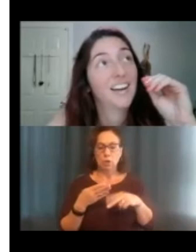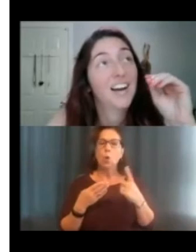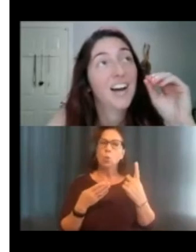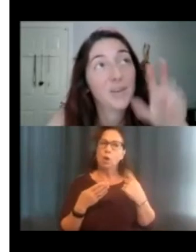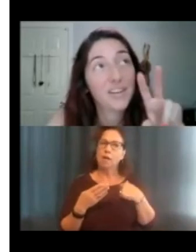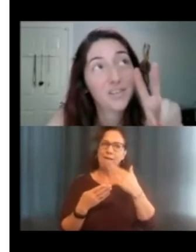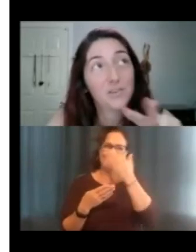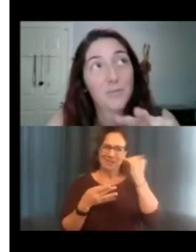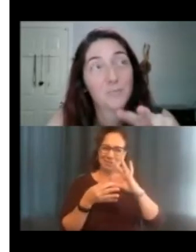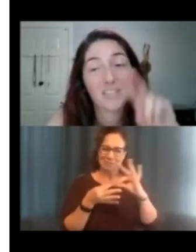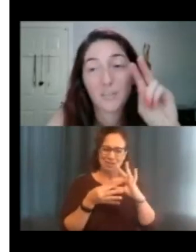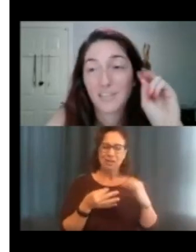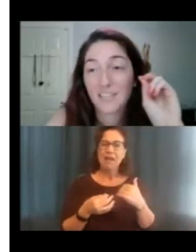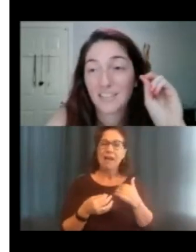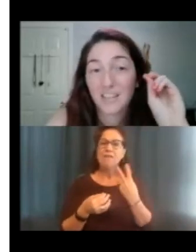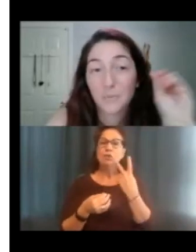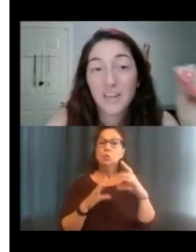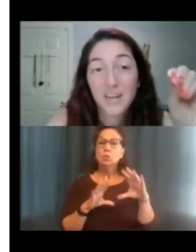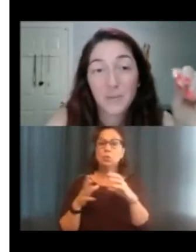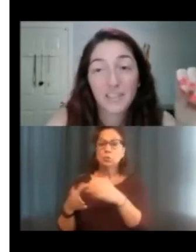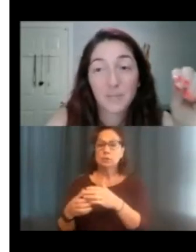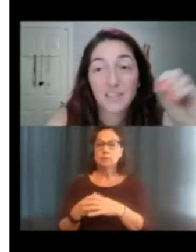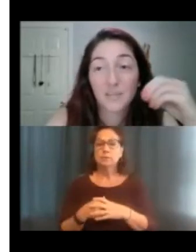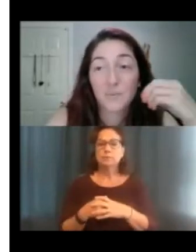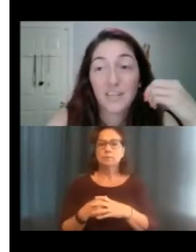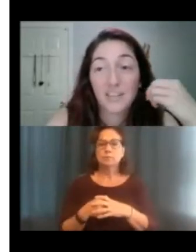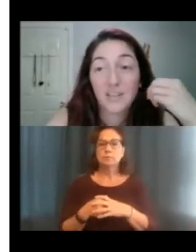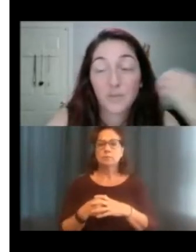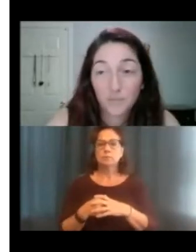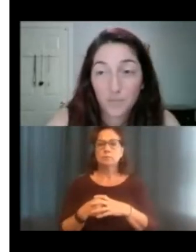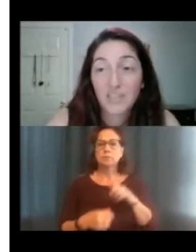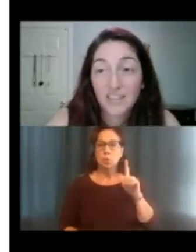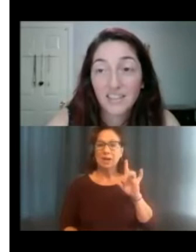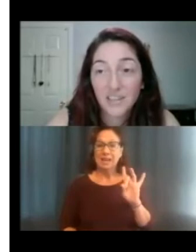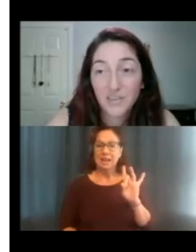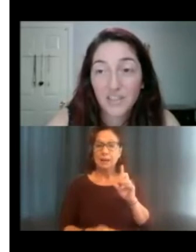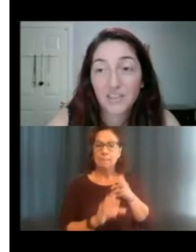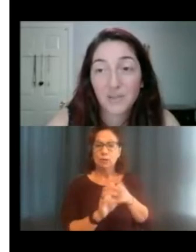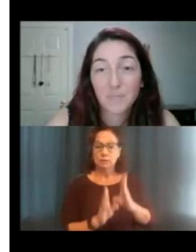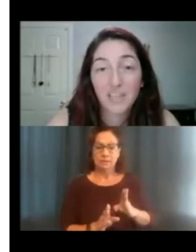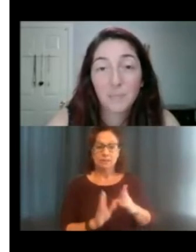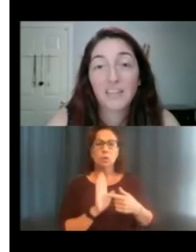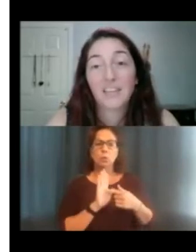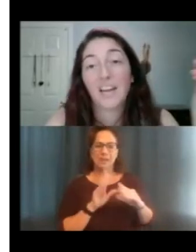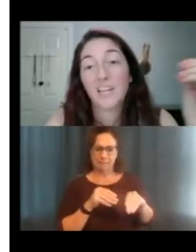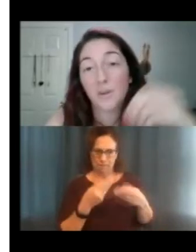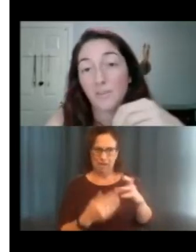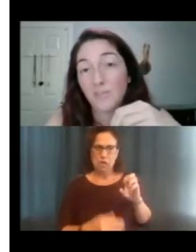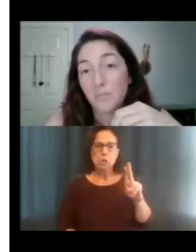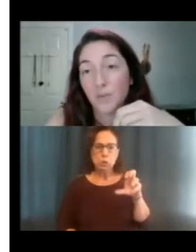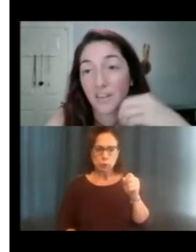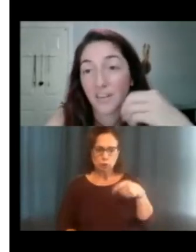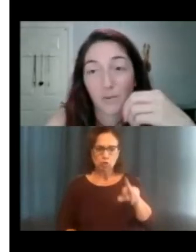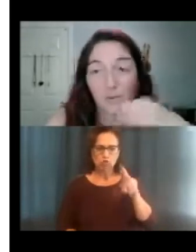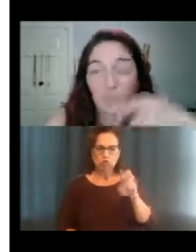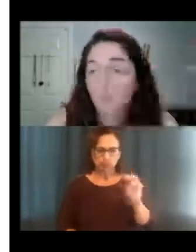we had 2 groups of participants, 28 participants we presented the cues during REM sleep, and 12 of